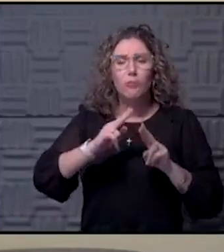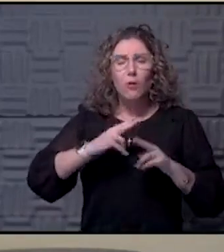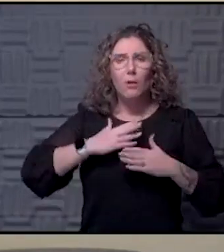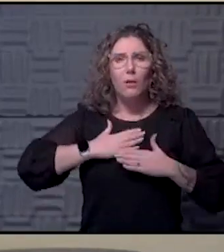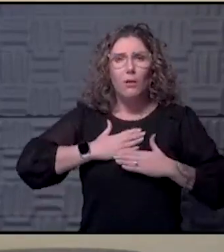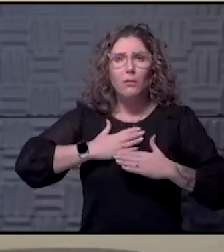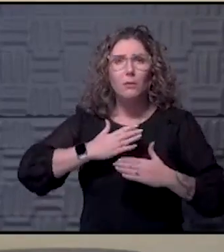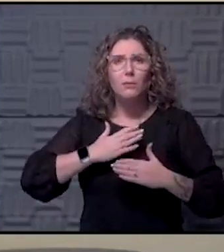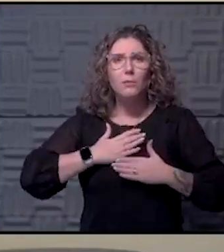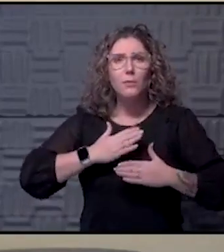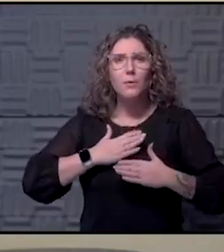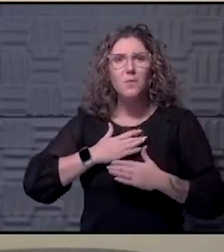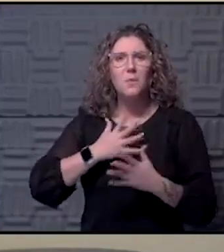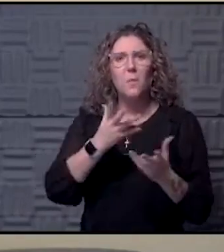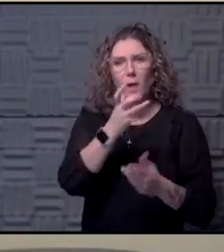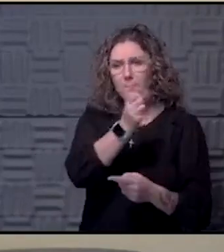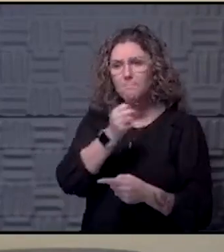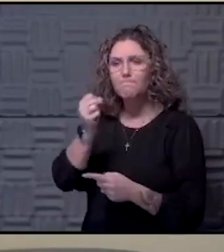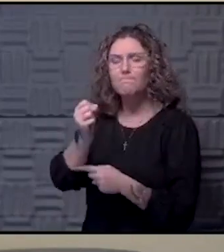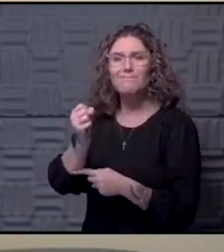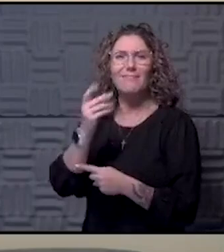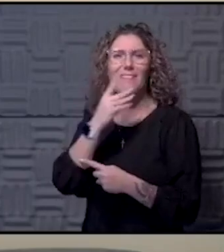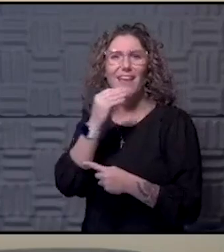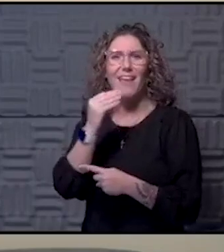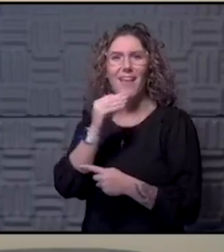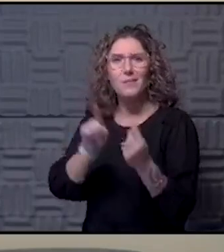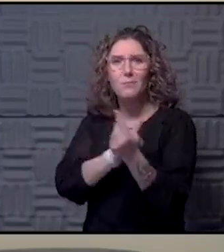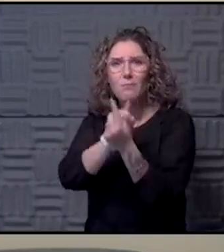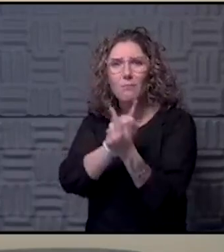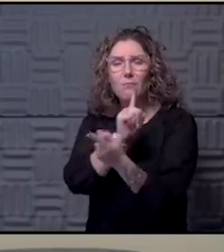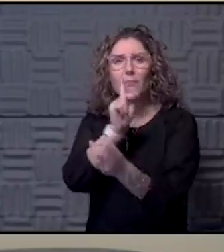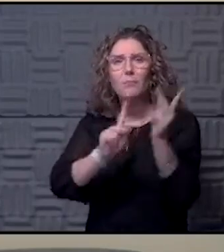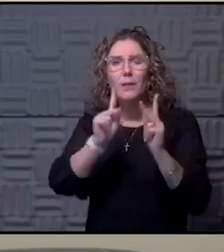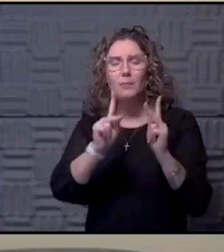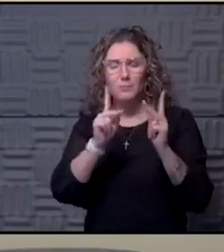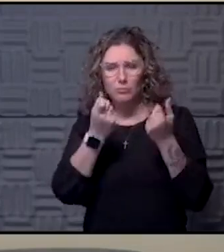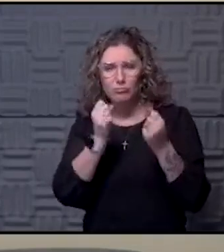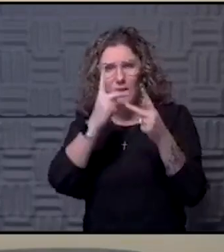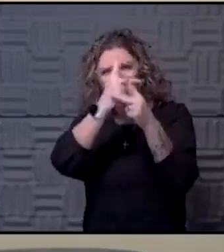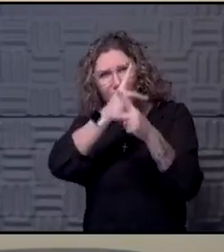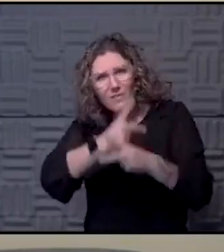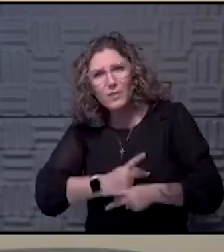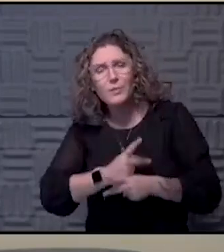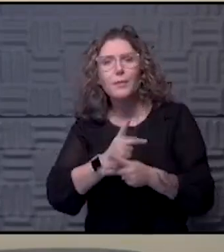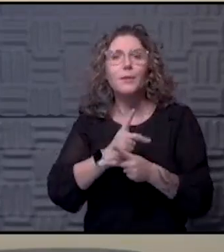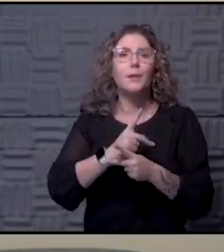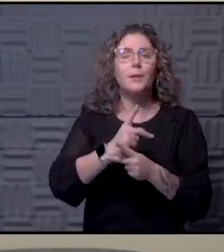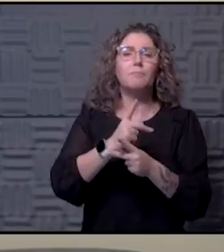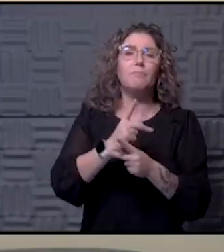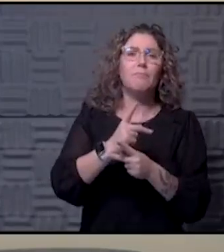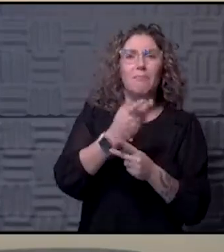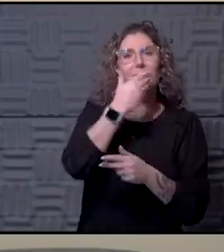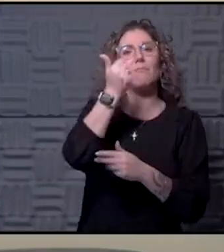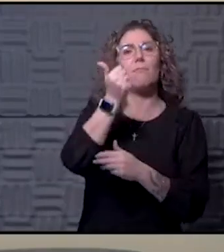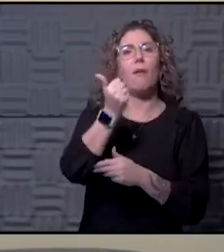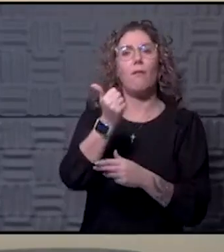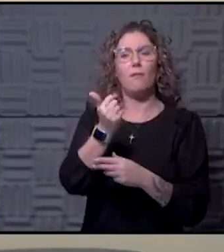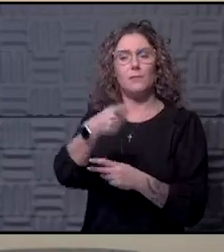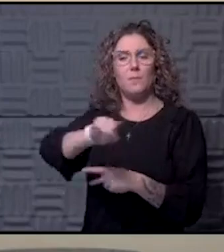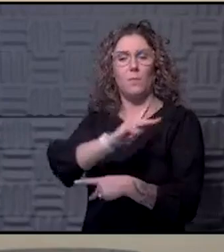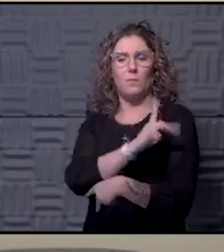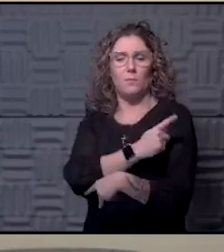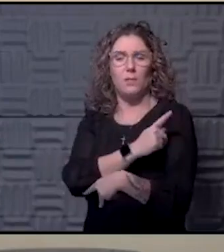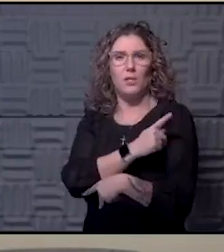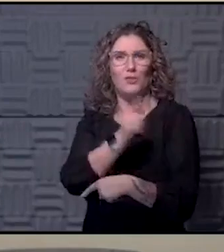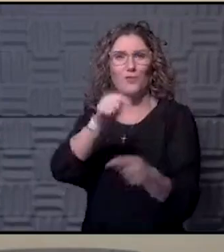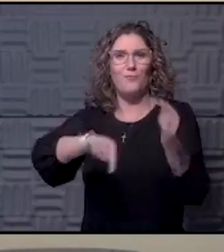people in our institution who know the most about that and can help us try to figure this out and to figure out how to best get these patients back to